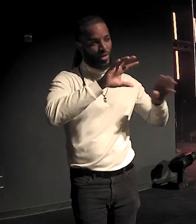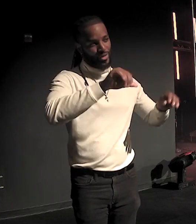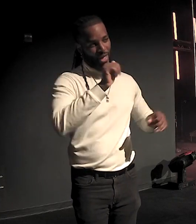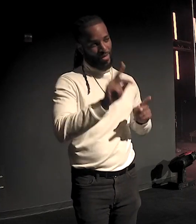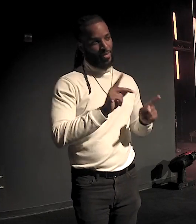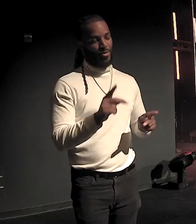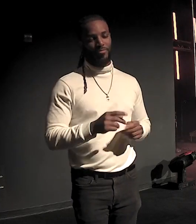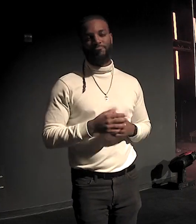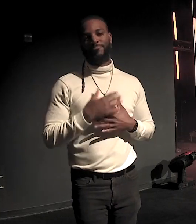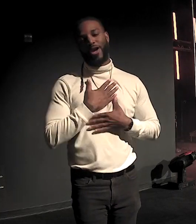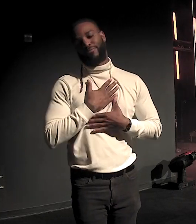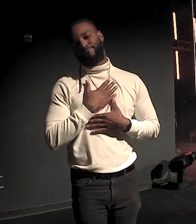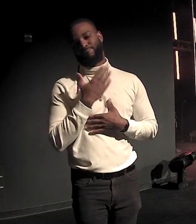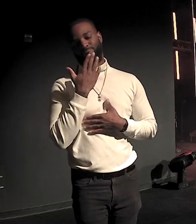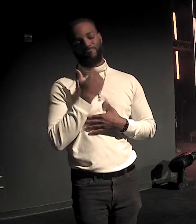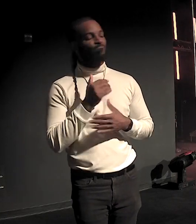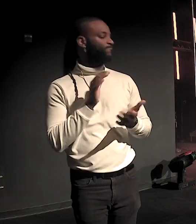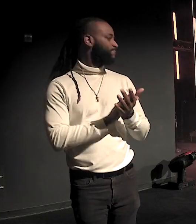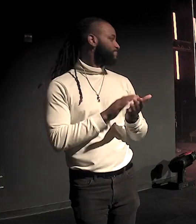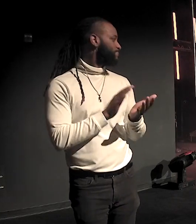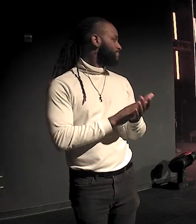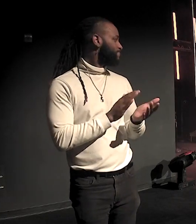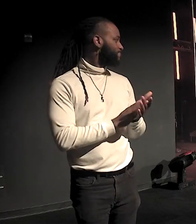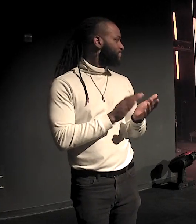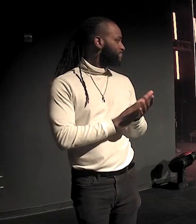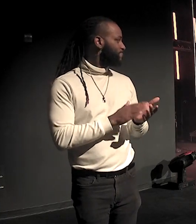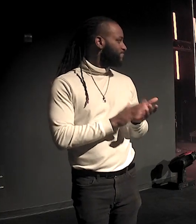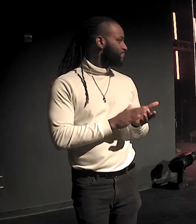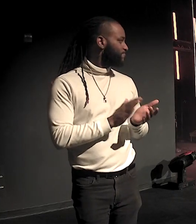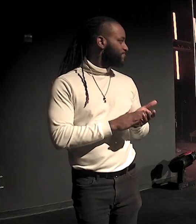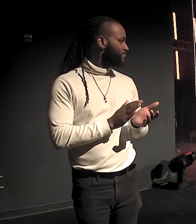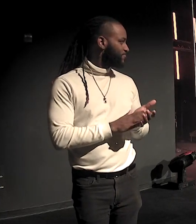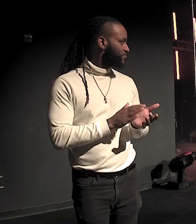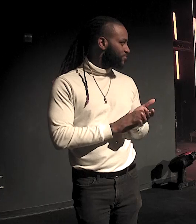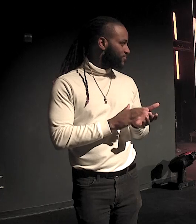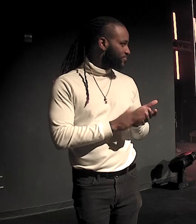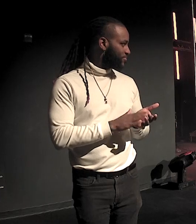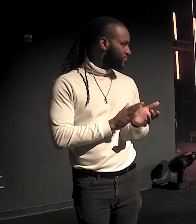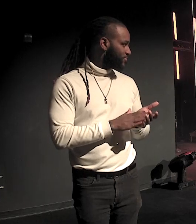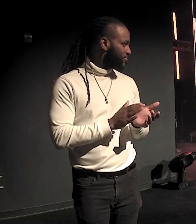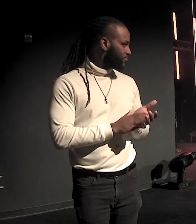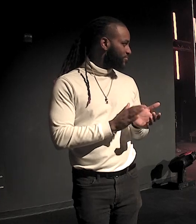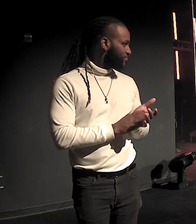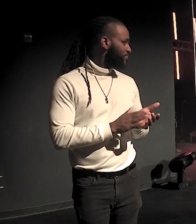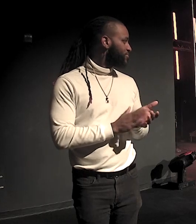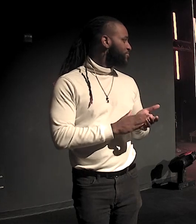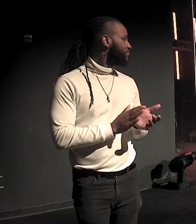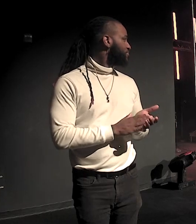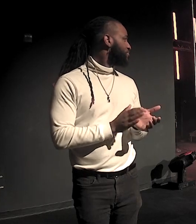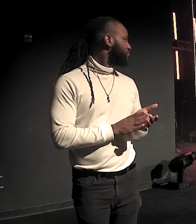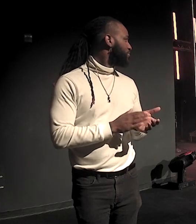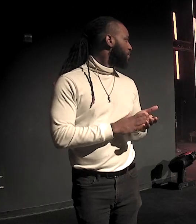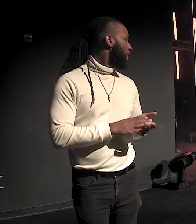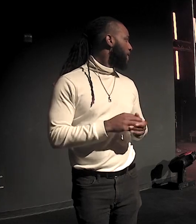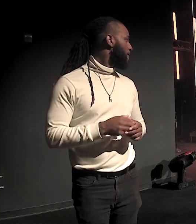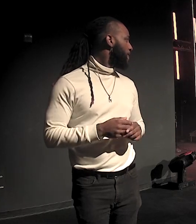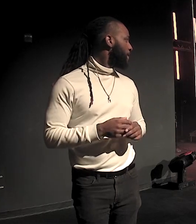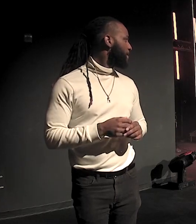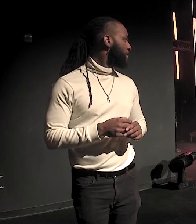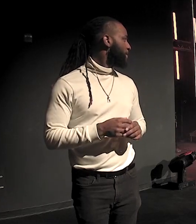Yo, so good, Gabe. So good, Gabe. Let's go. That's worthy of following the king right there, sir.